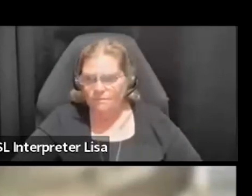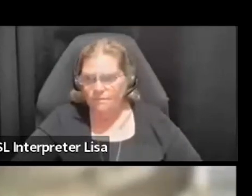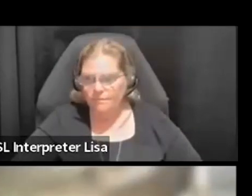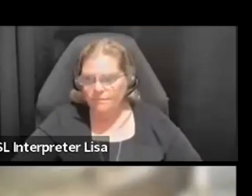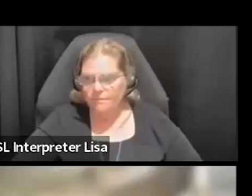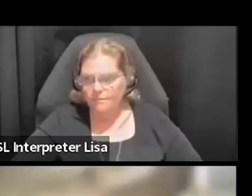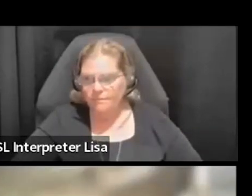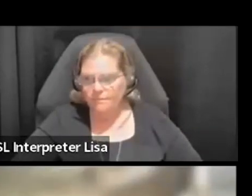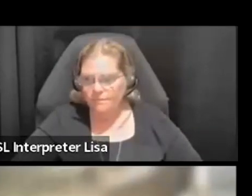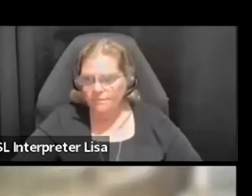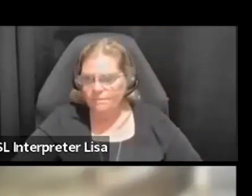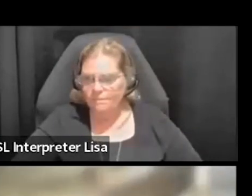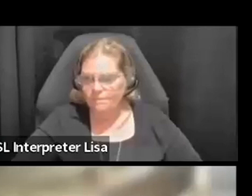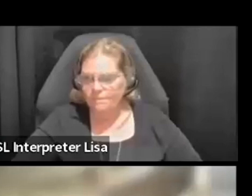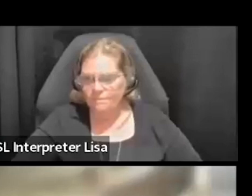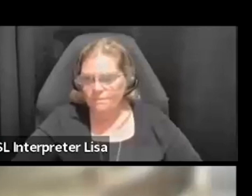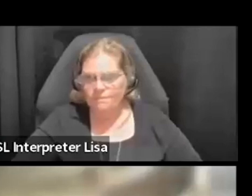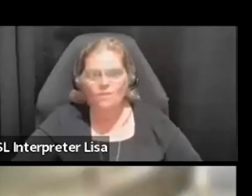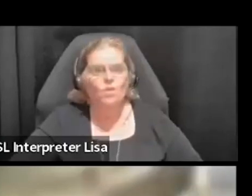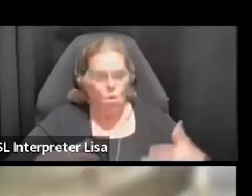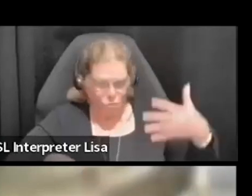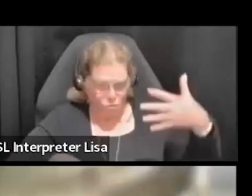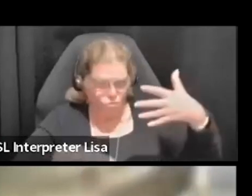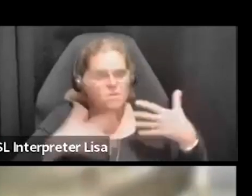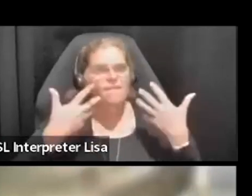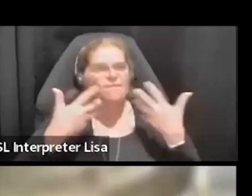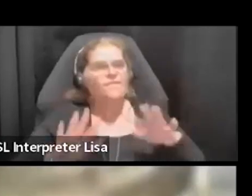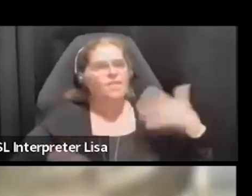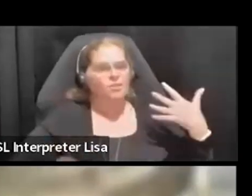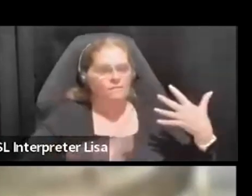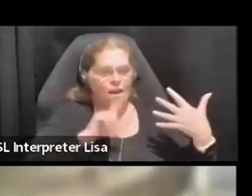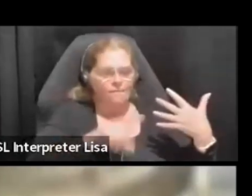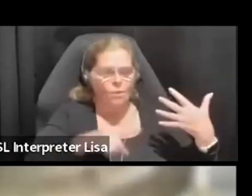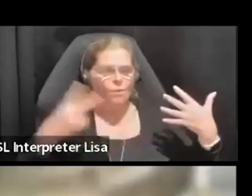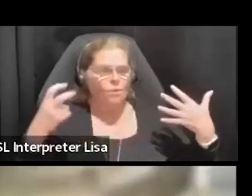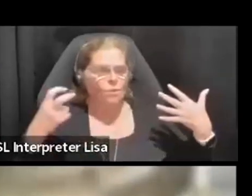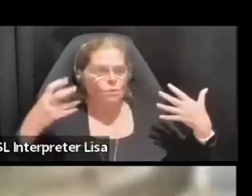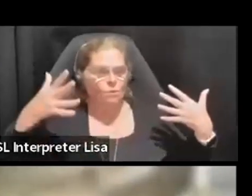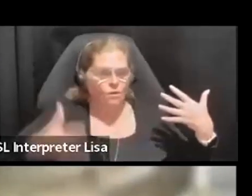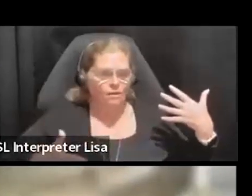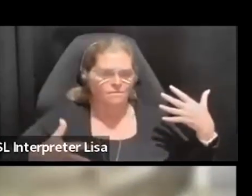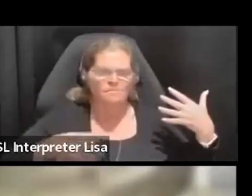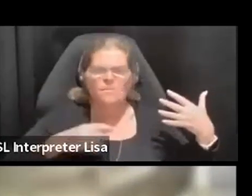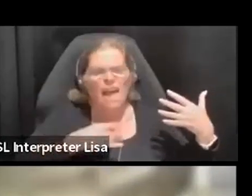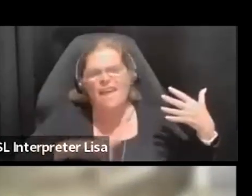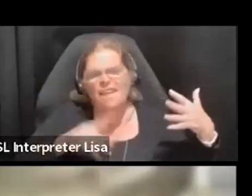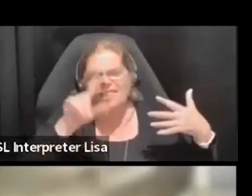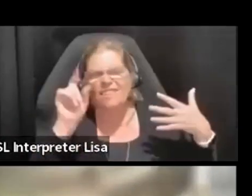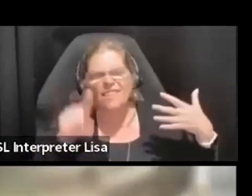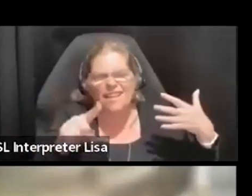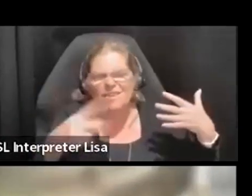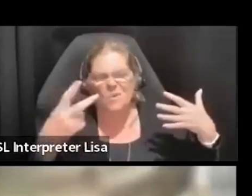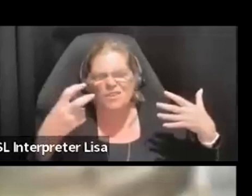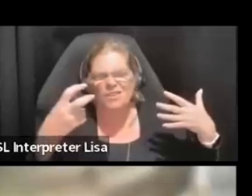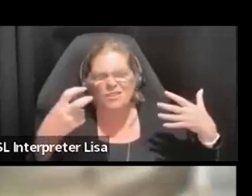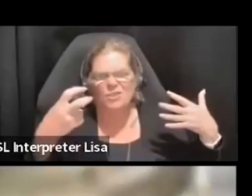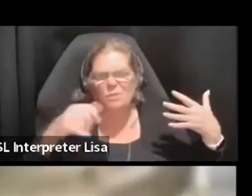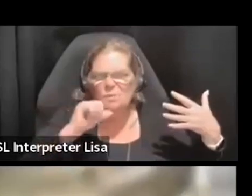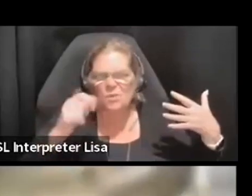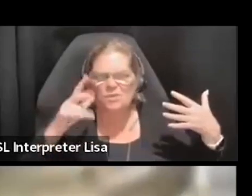So we got all of them but 2. I know, and they were like pretty I didn't like them anyway. So